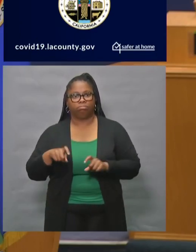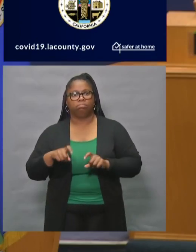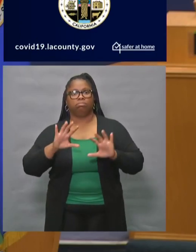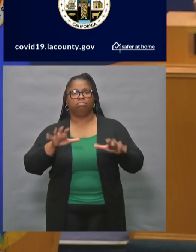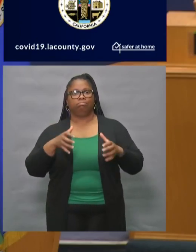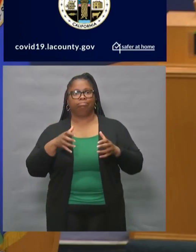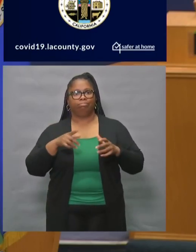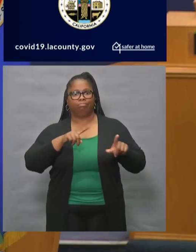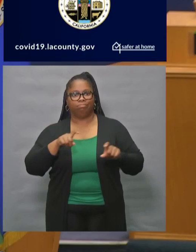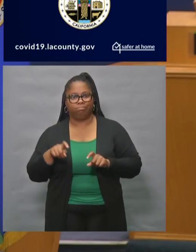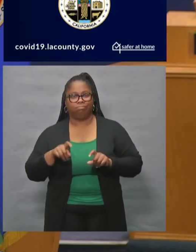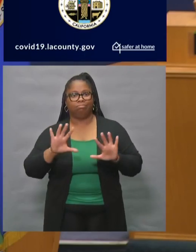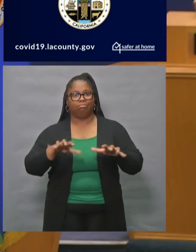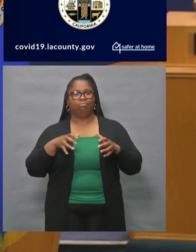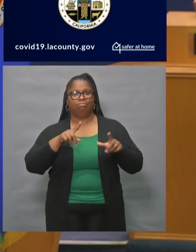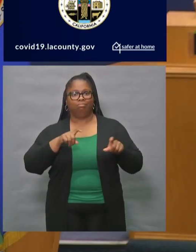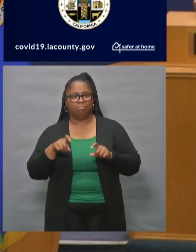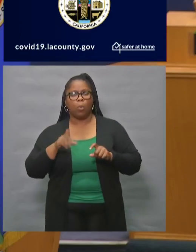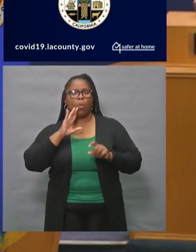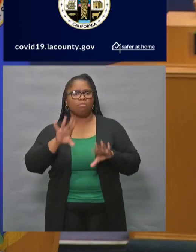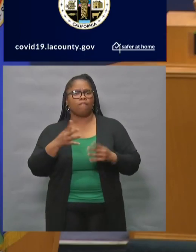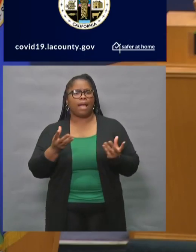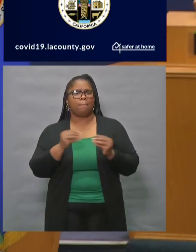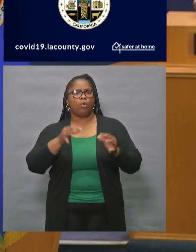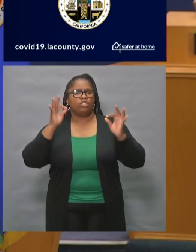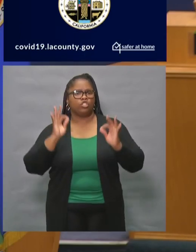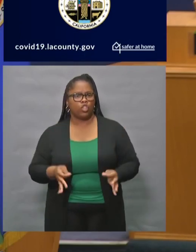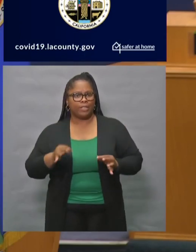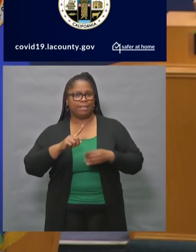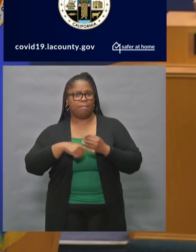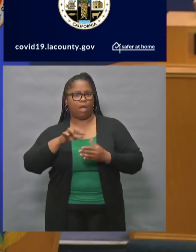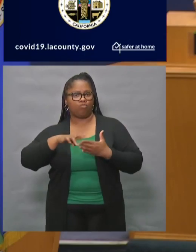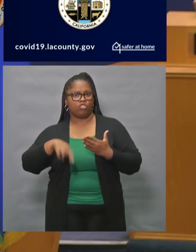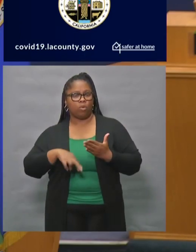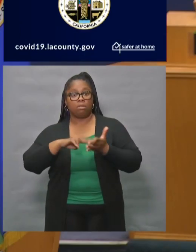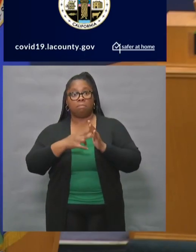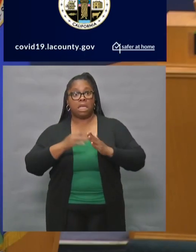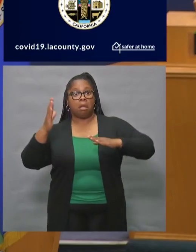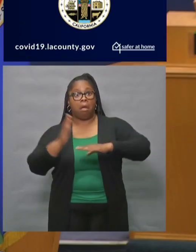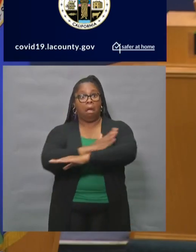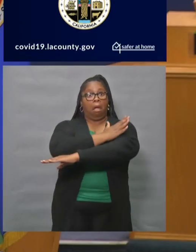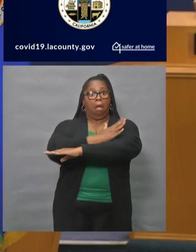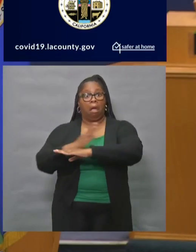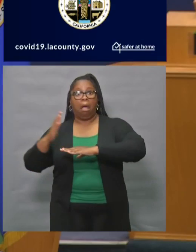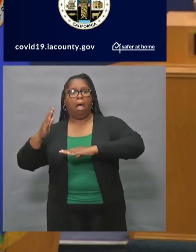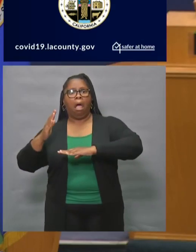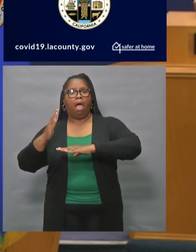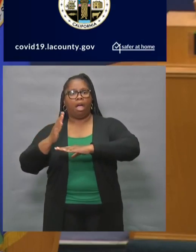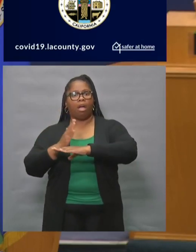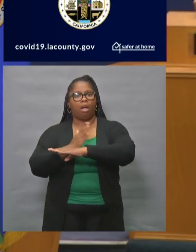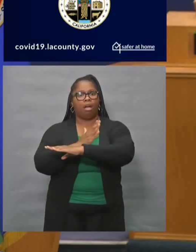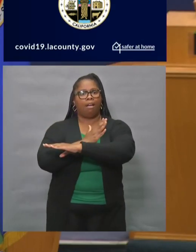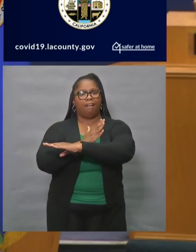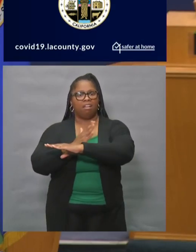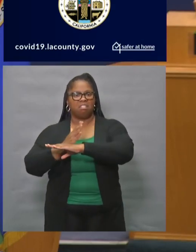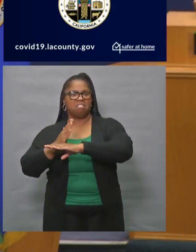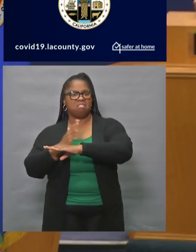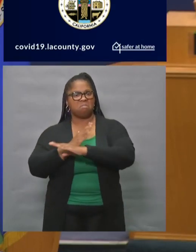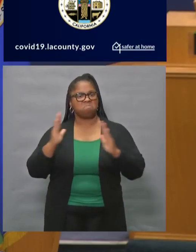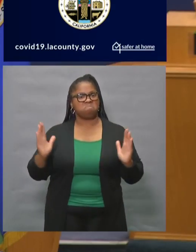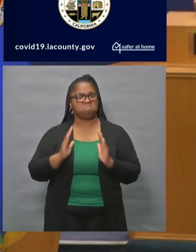more certainty about the results, which means the range that we give you can shrink because our numbers are bigger. So, you know, I